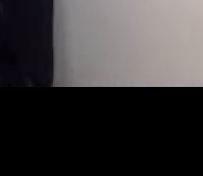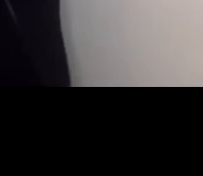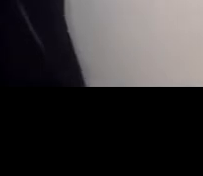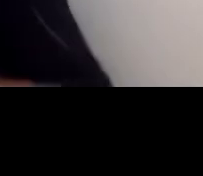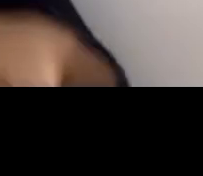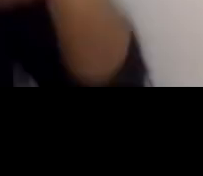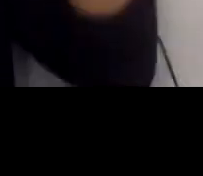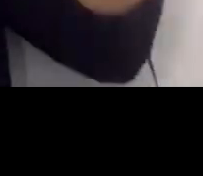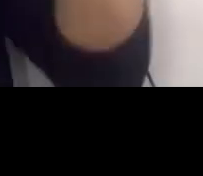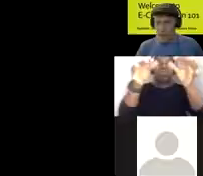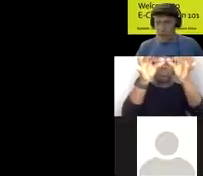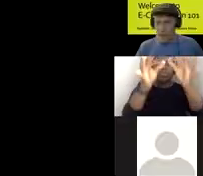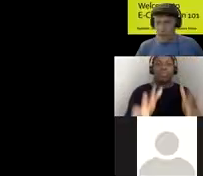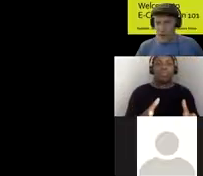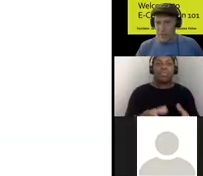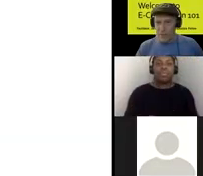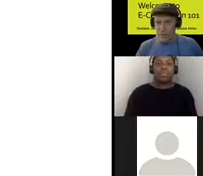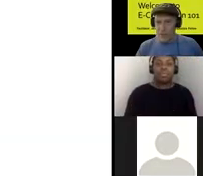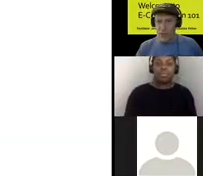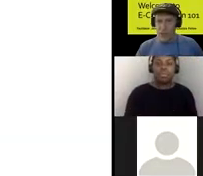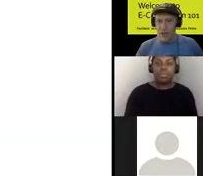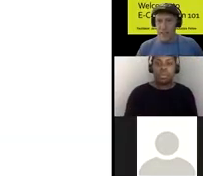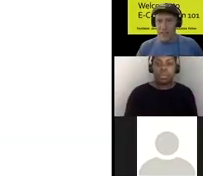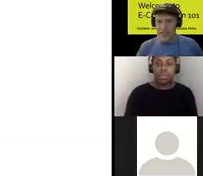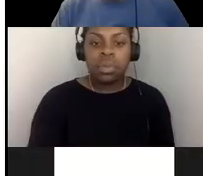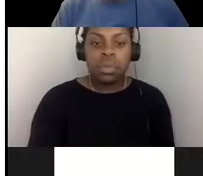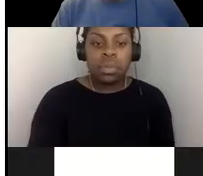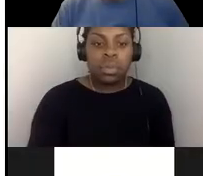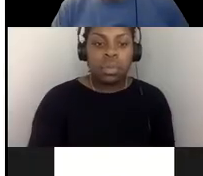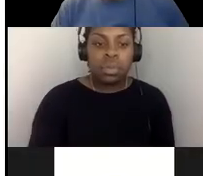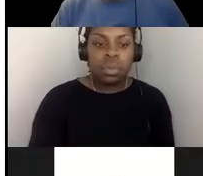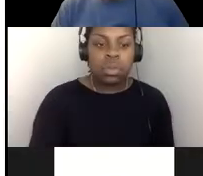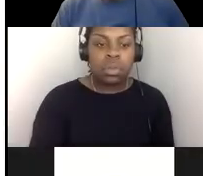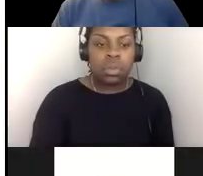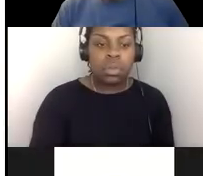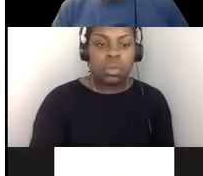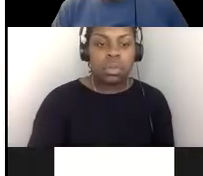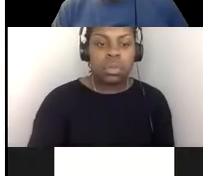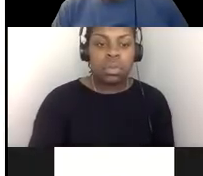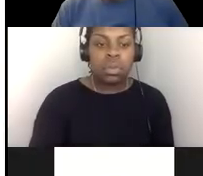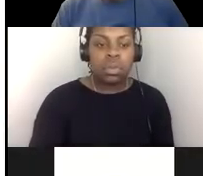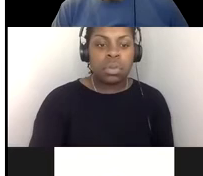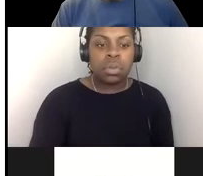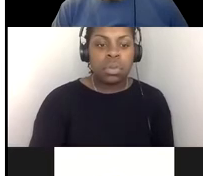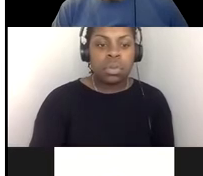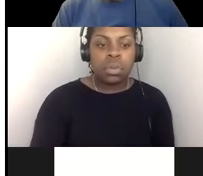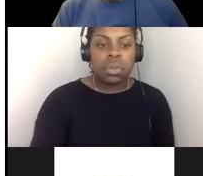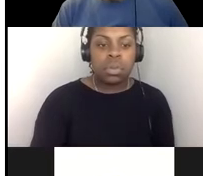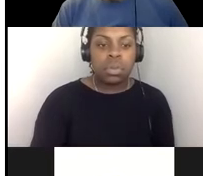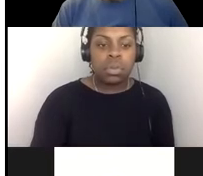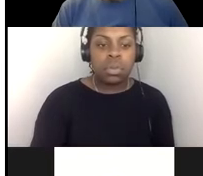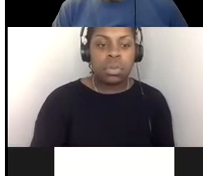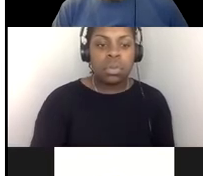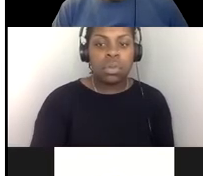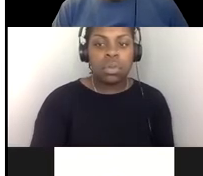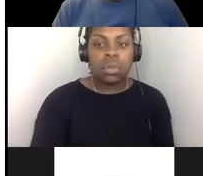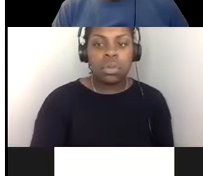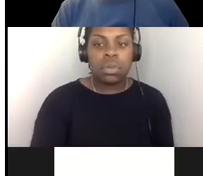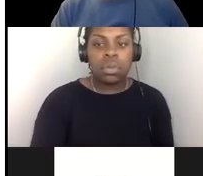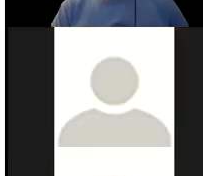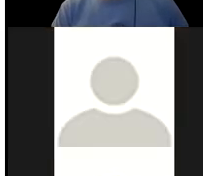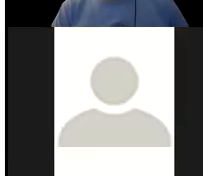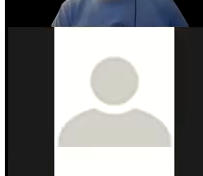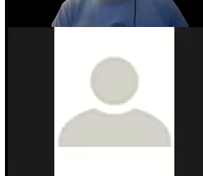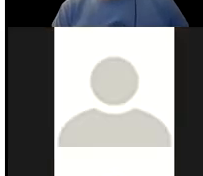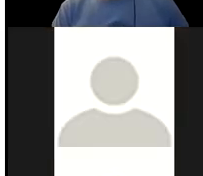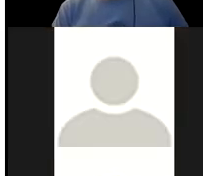Okay, I think we're good. I see we have a lot of messages here. So James, somebody was raising their hand earlier.